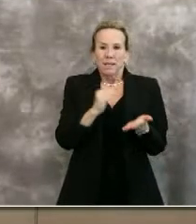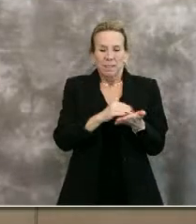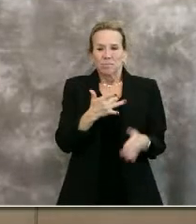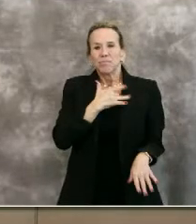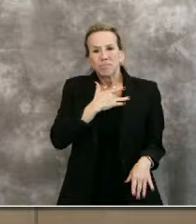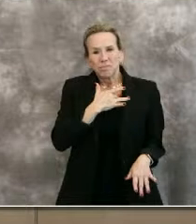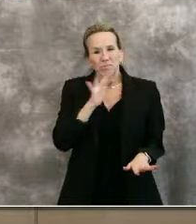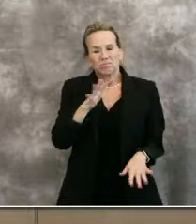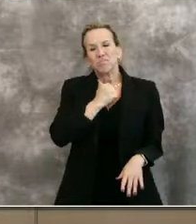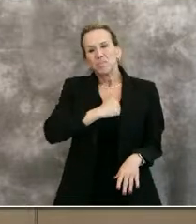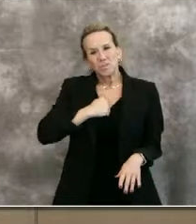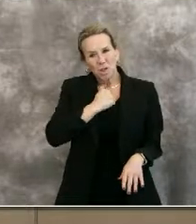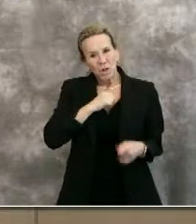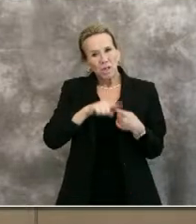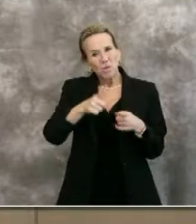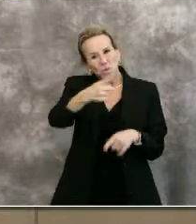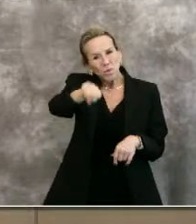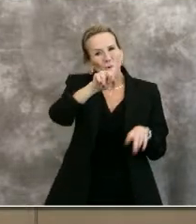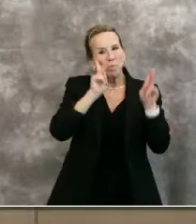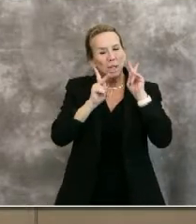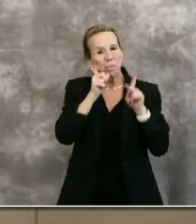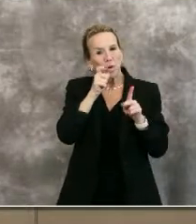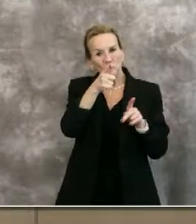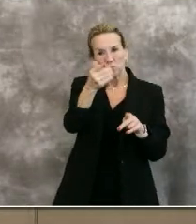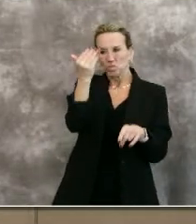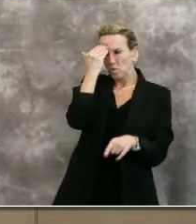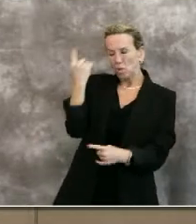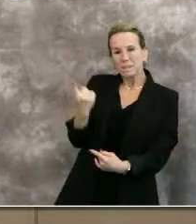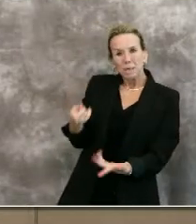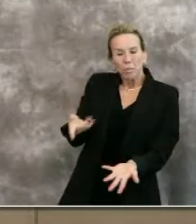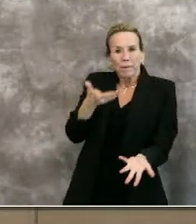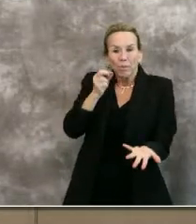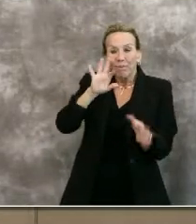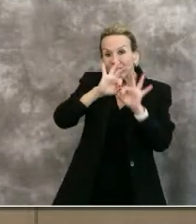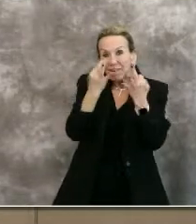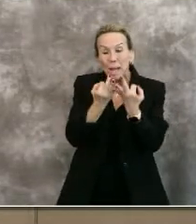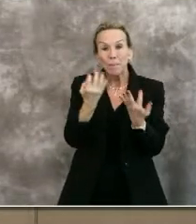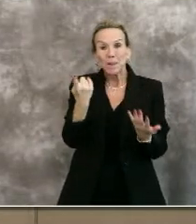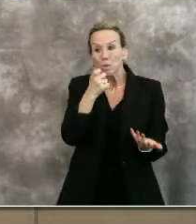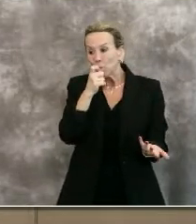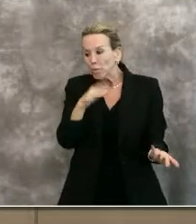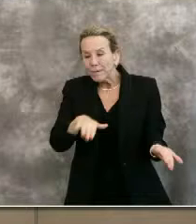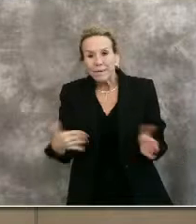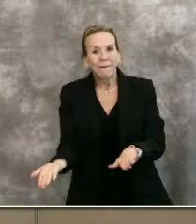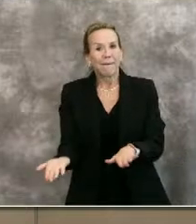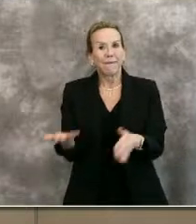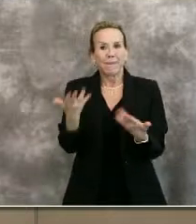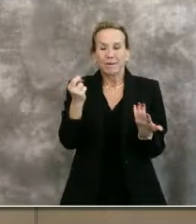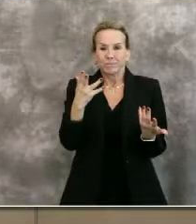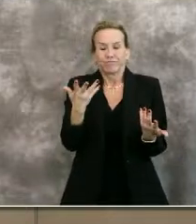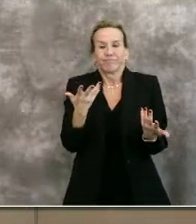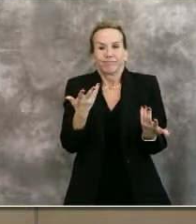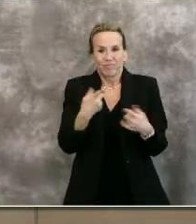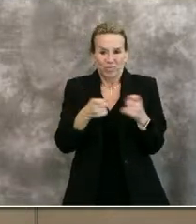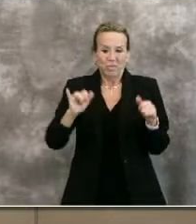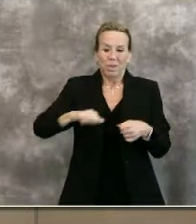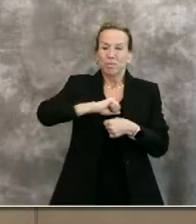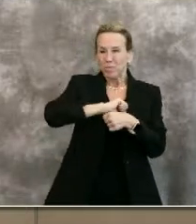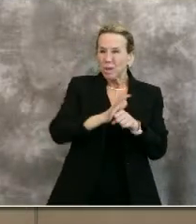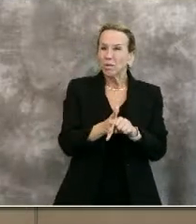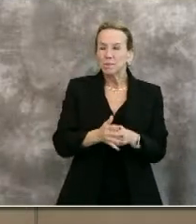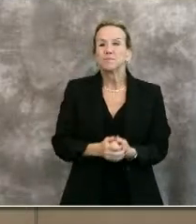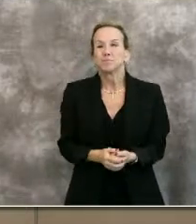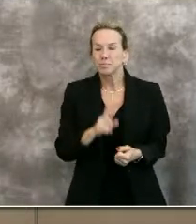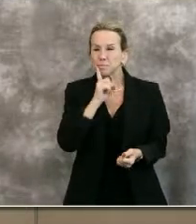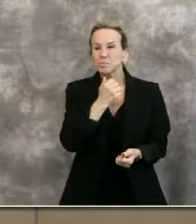to the family and friends of those individuals reported today, as well as prior cases who have lost